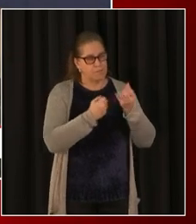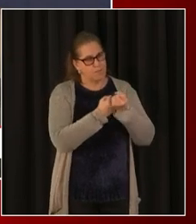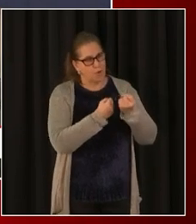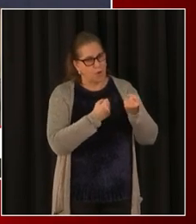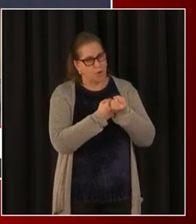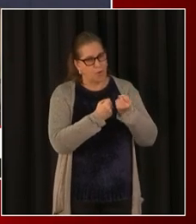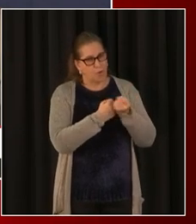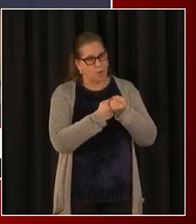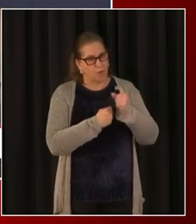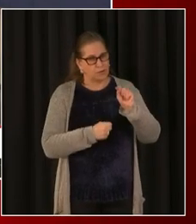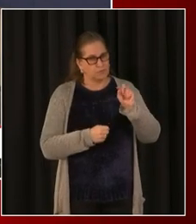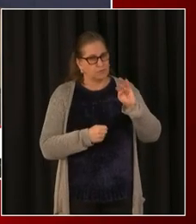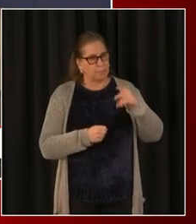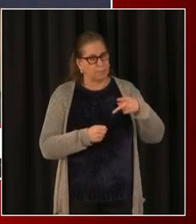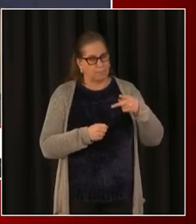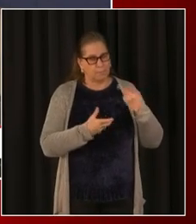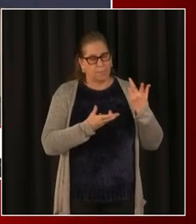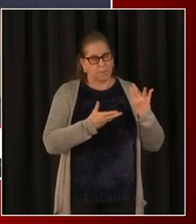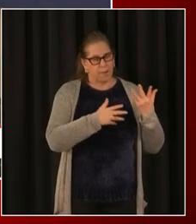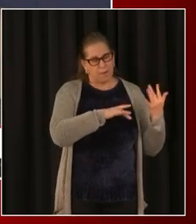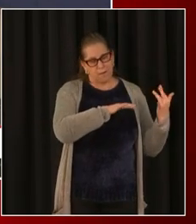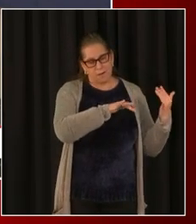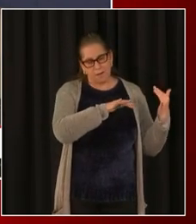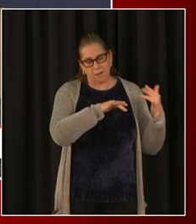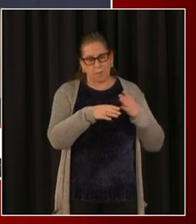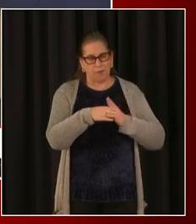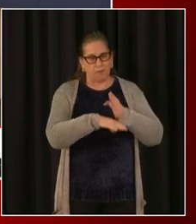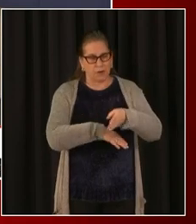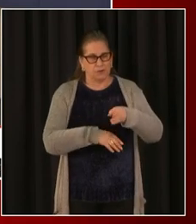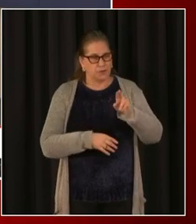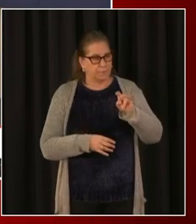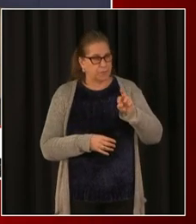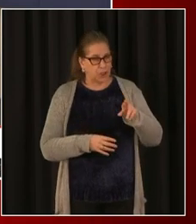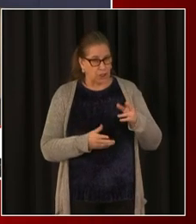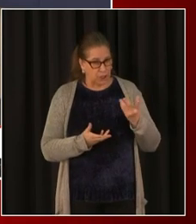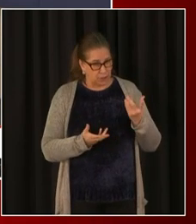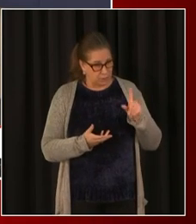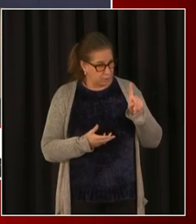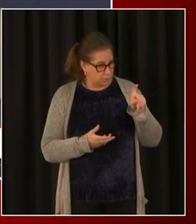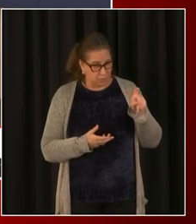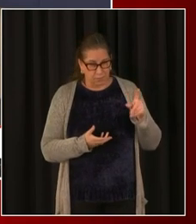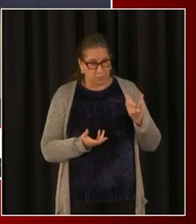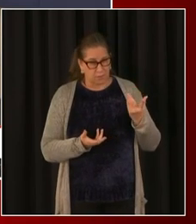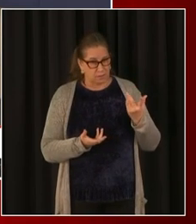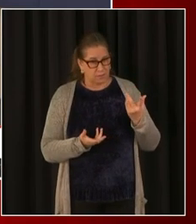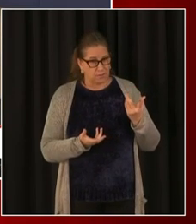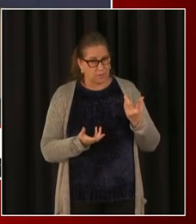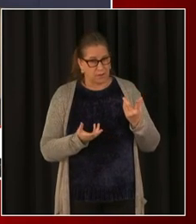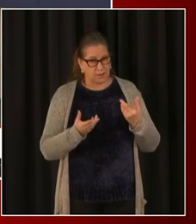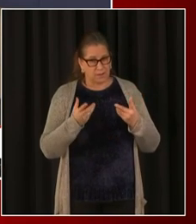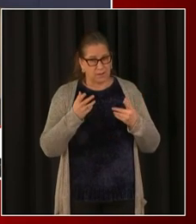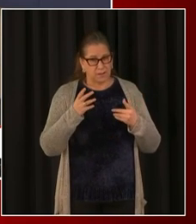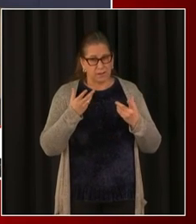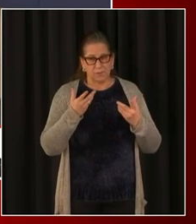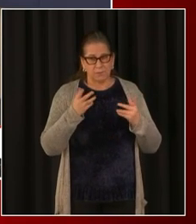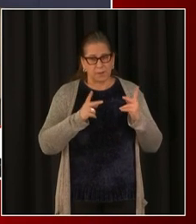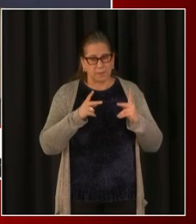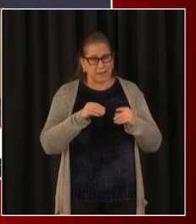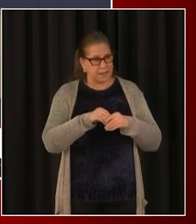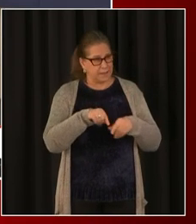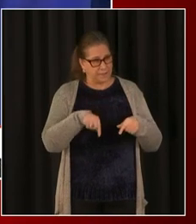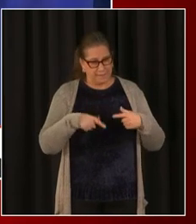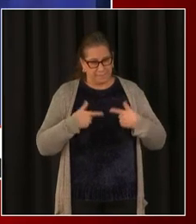trouble. Could you talk about that in the context of people in the neighborhoods trying to protect themselves from